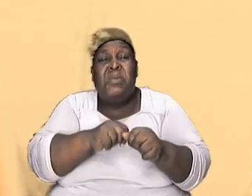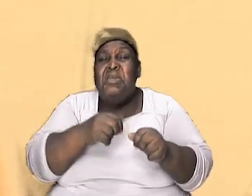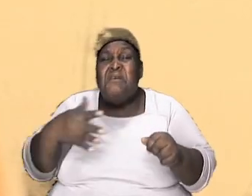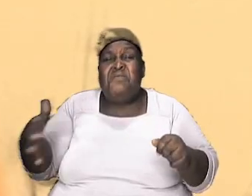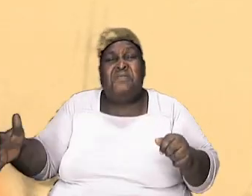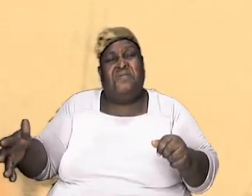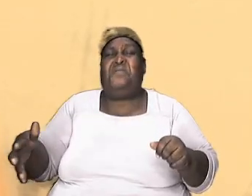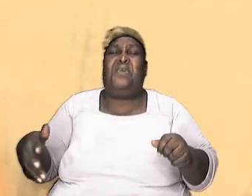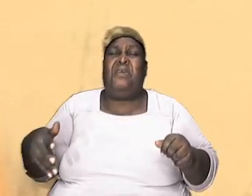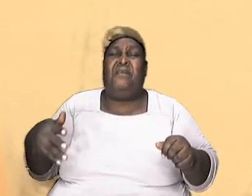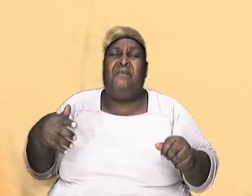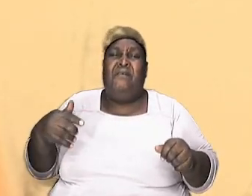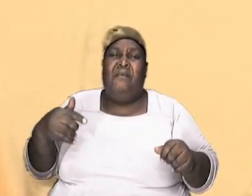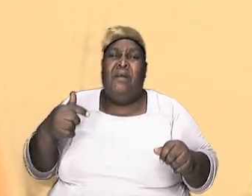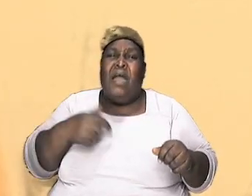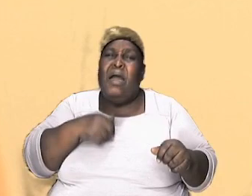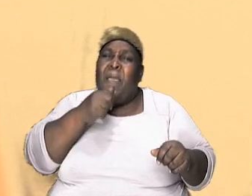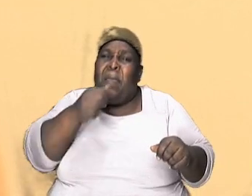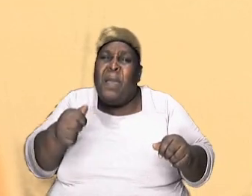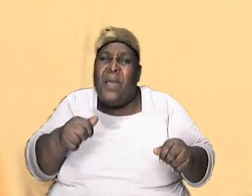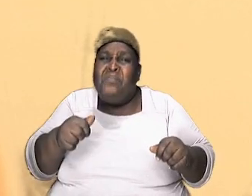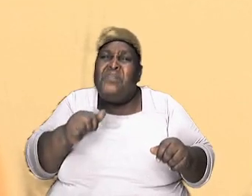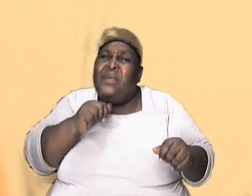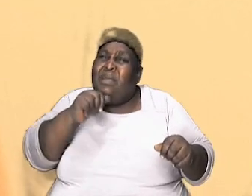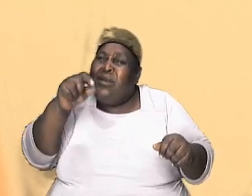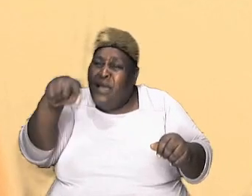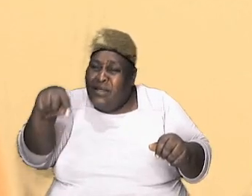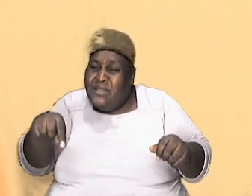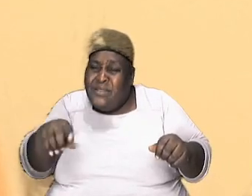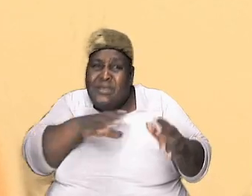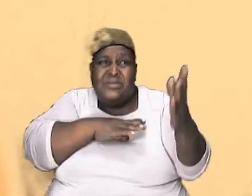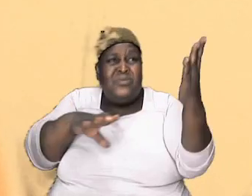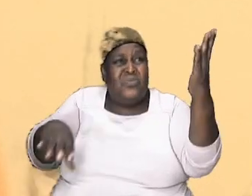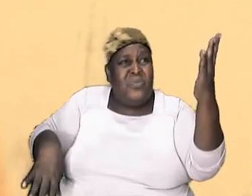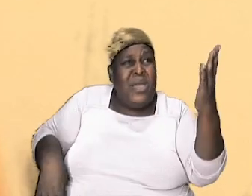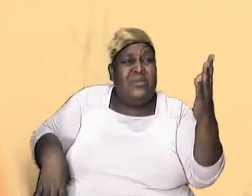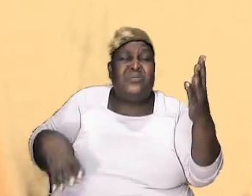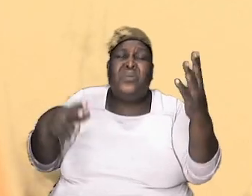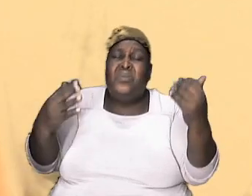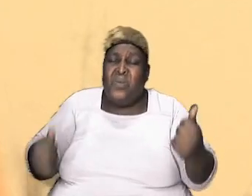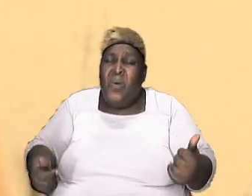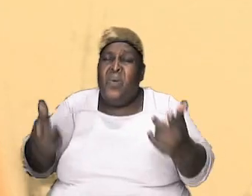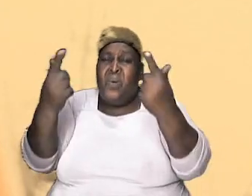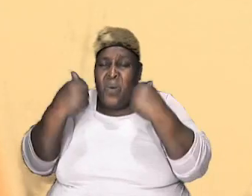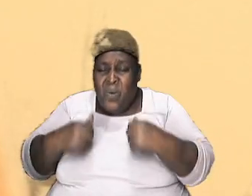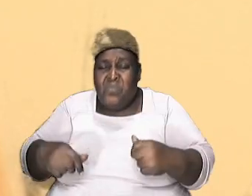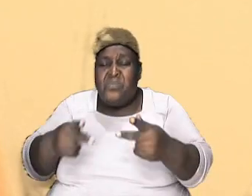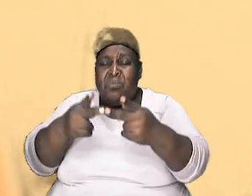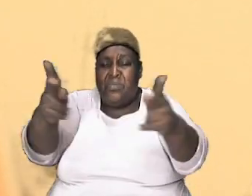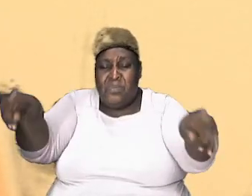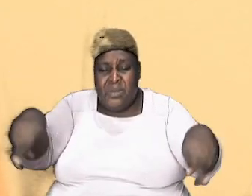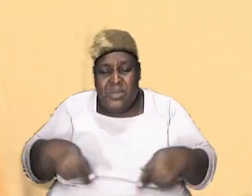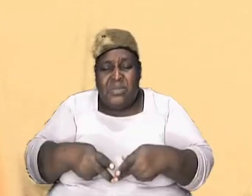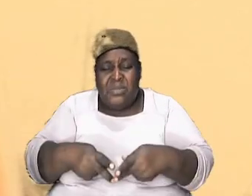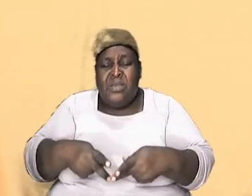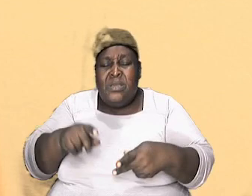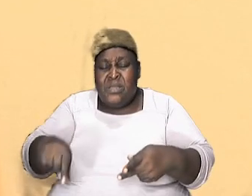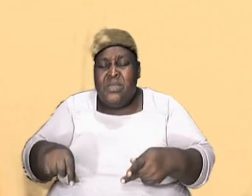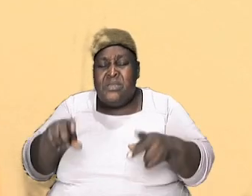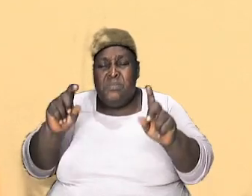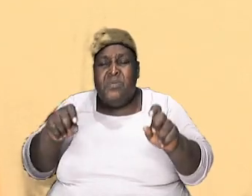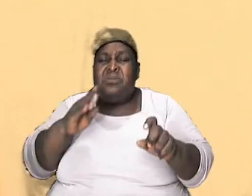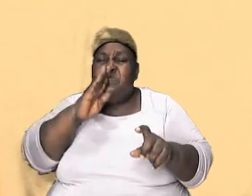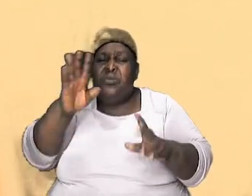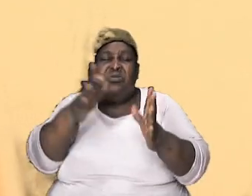this the Christ? In other words, she have now come to a place that this must be Jesus. I'm going to stop